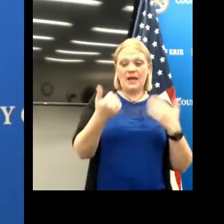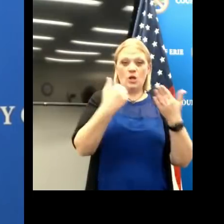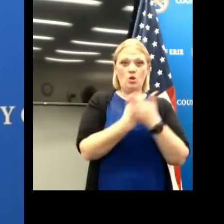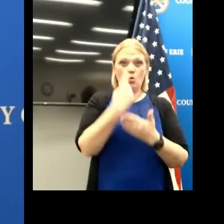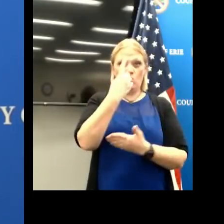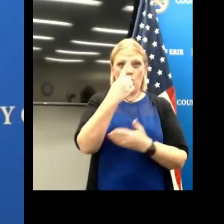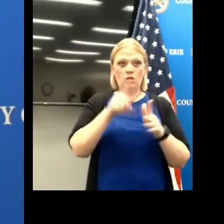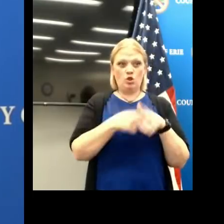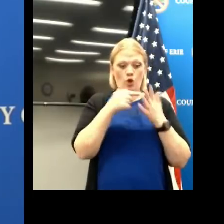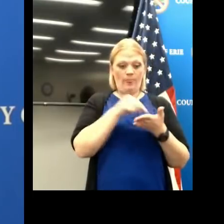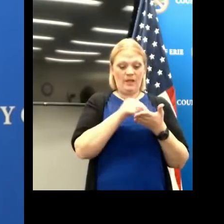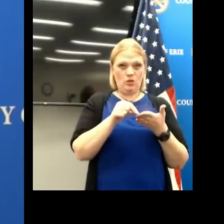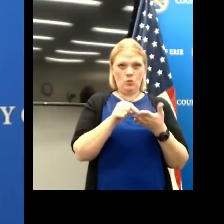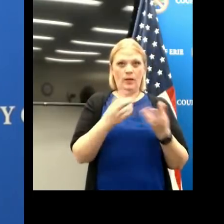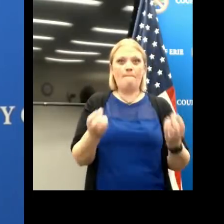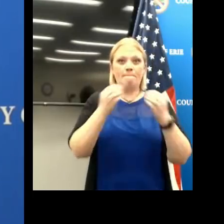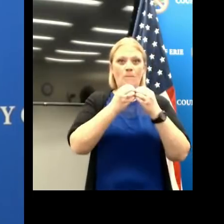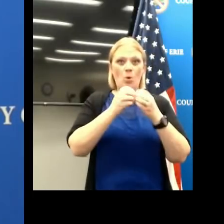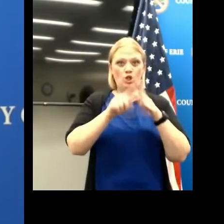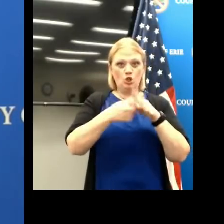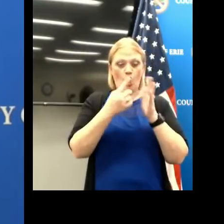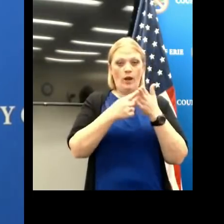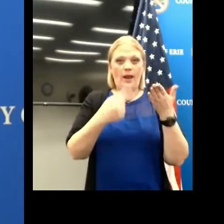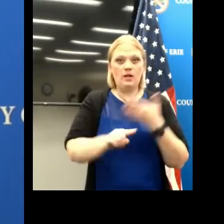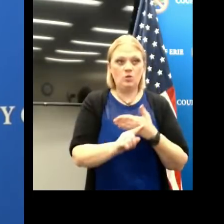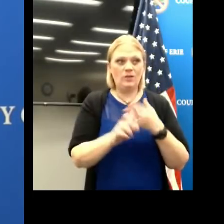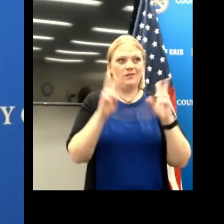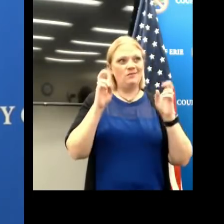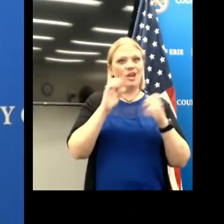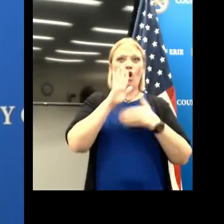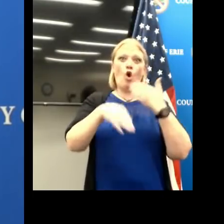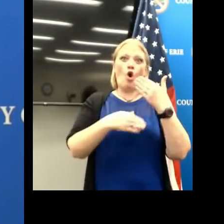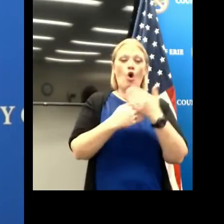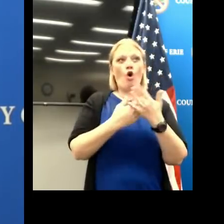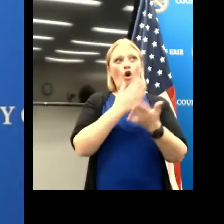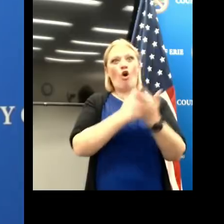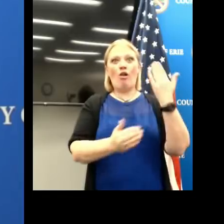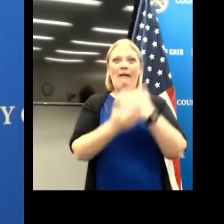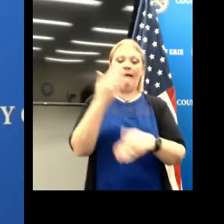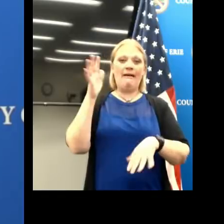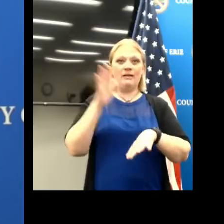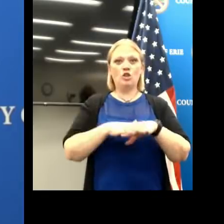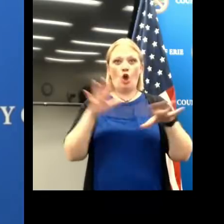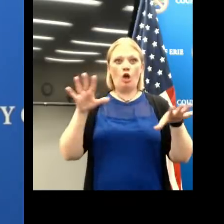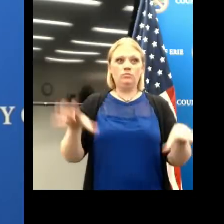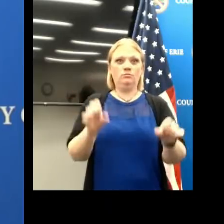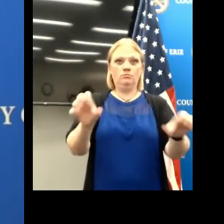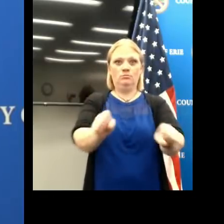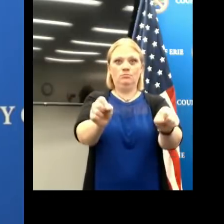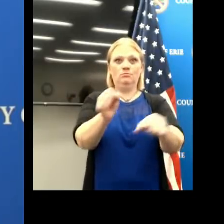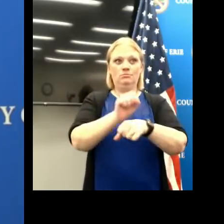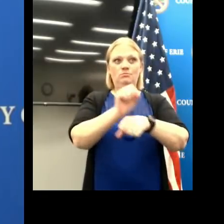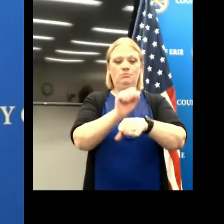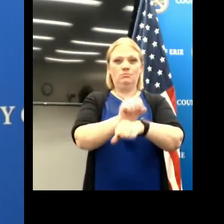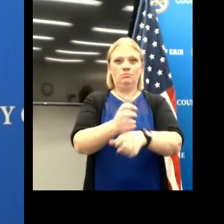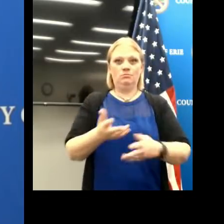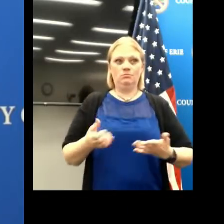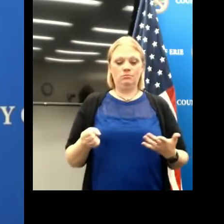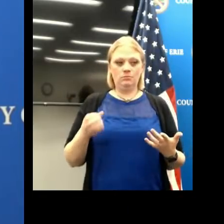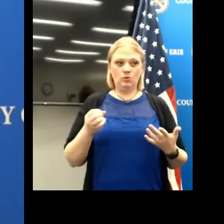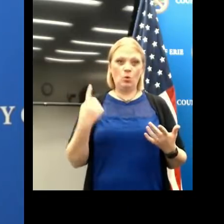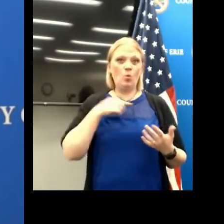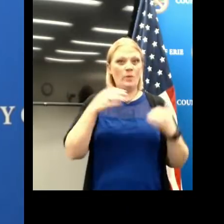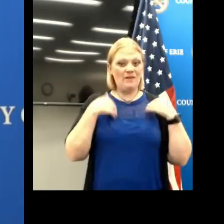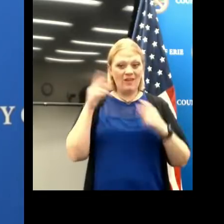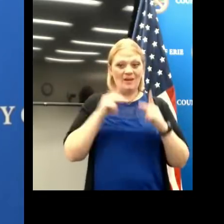start next week. We're doing an all hands on deck. We're recruiting other people from other departments who have already helped us in the past